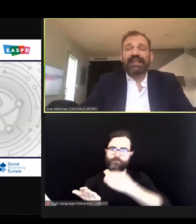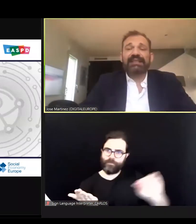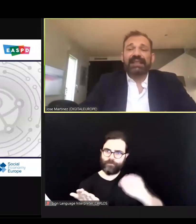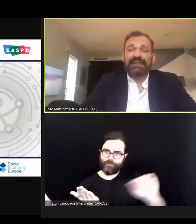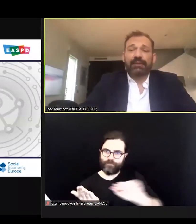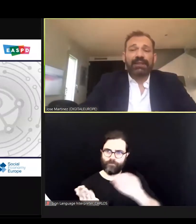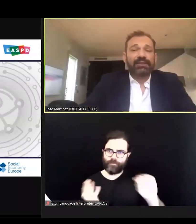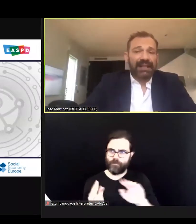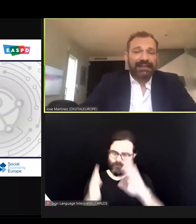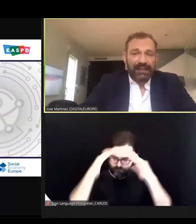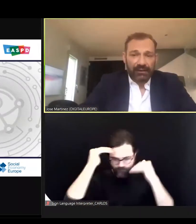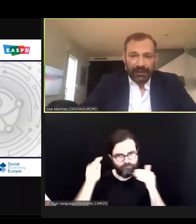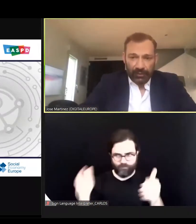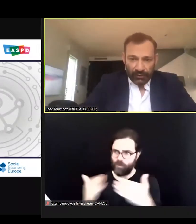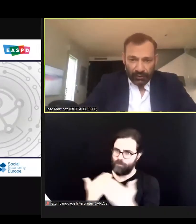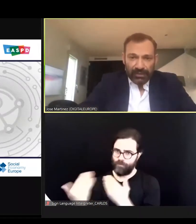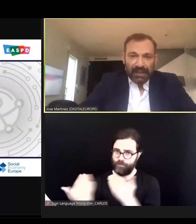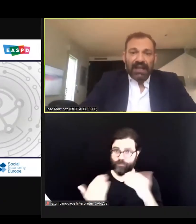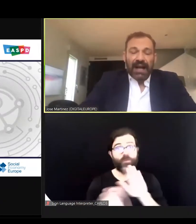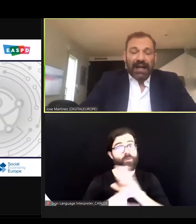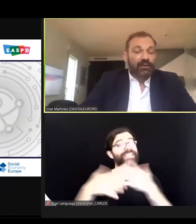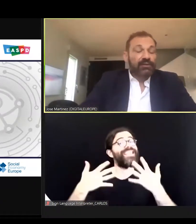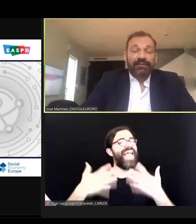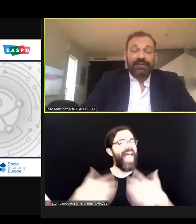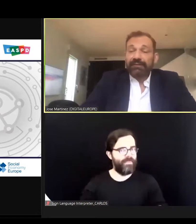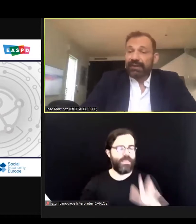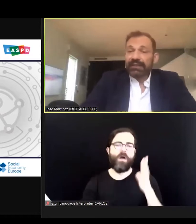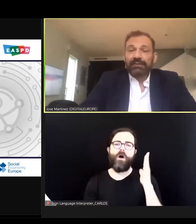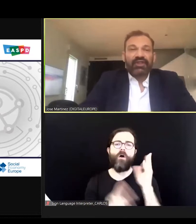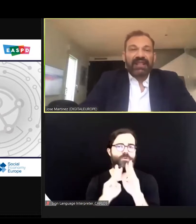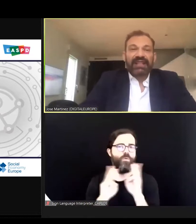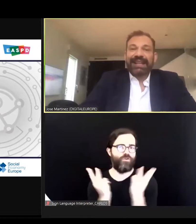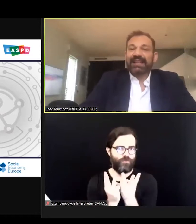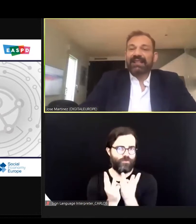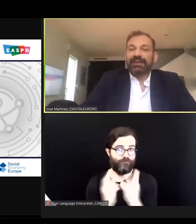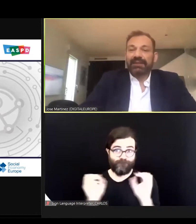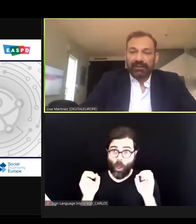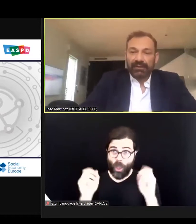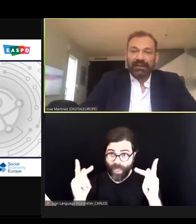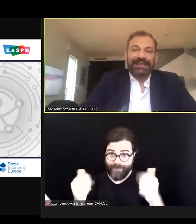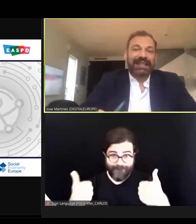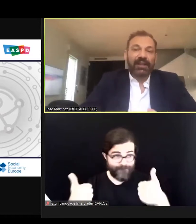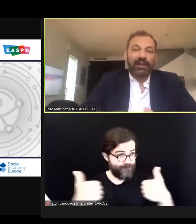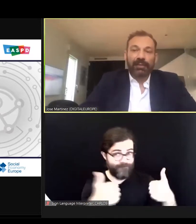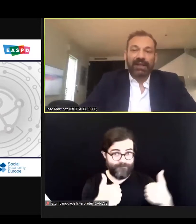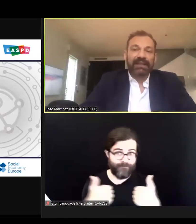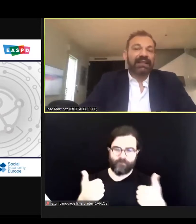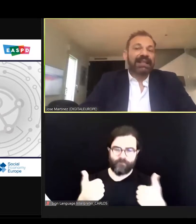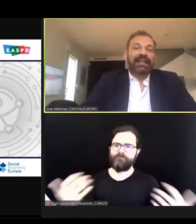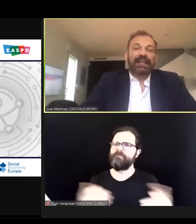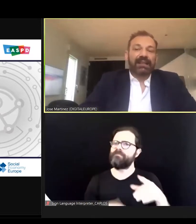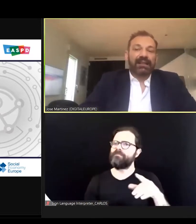address the question at the end of the workshop. And also feel free to share any resources, any